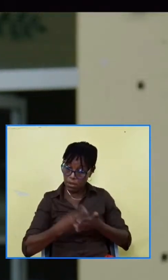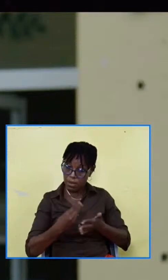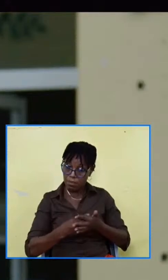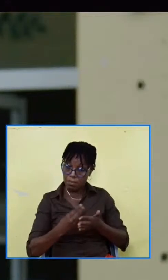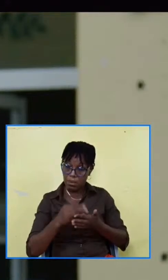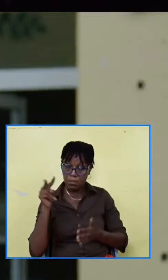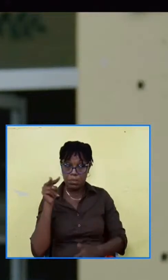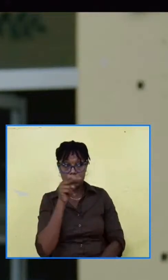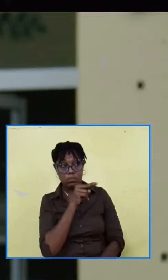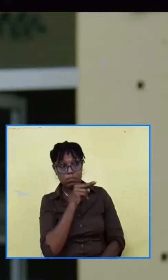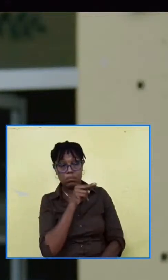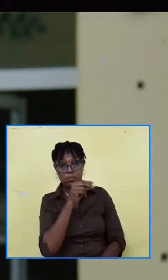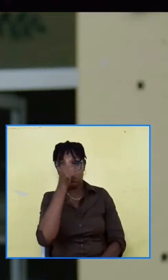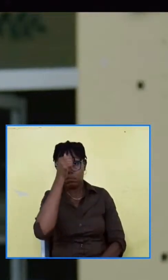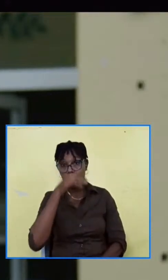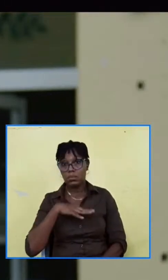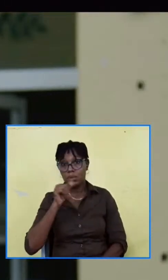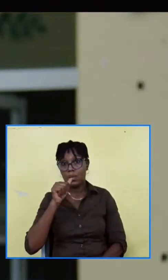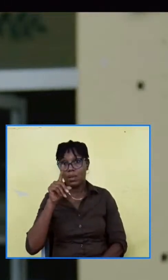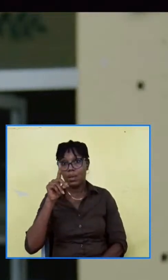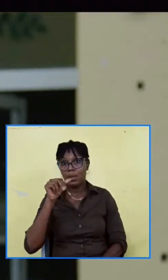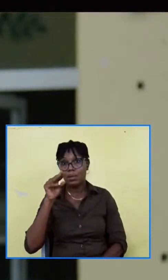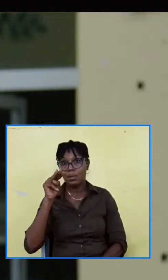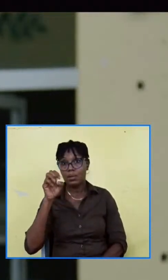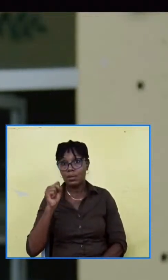Mr. Adams, I started paying